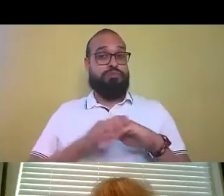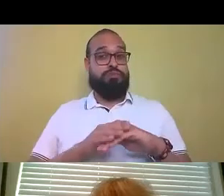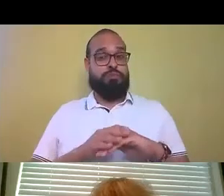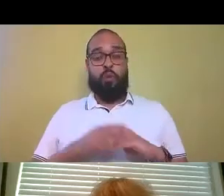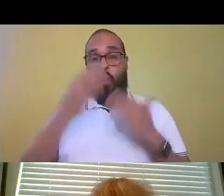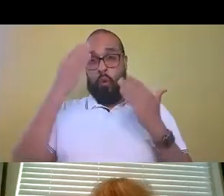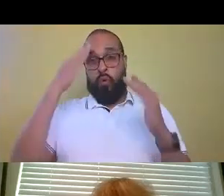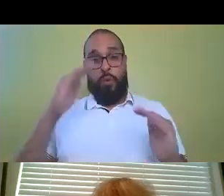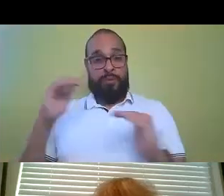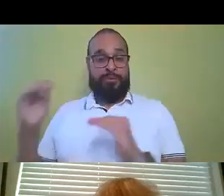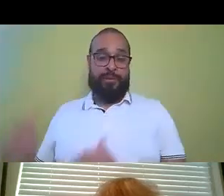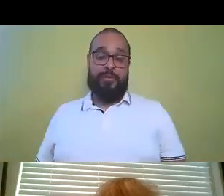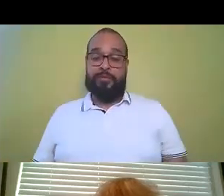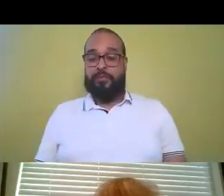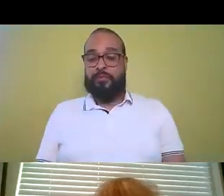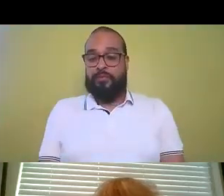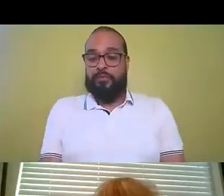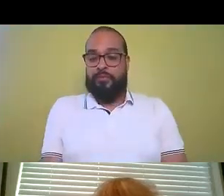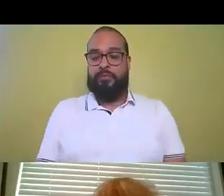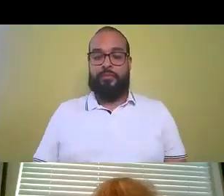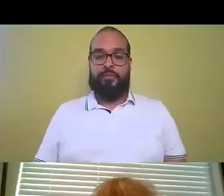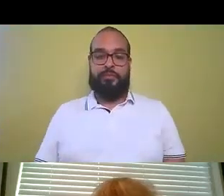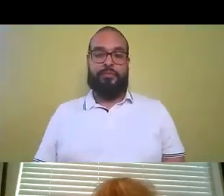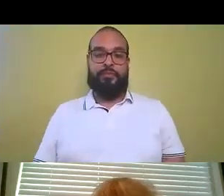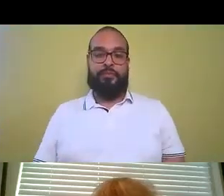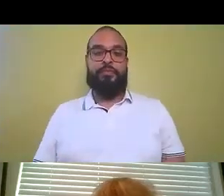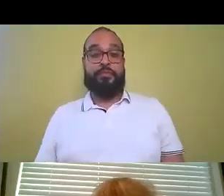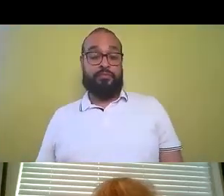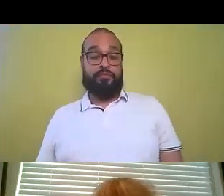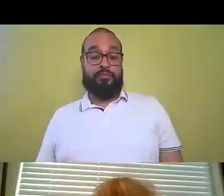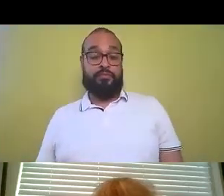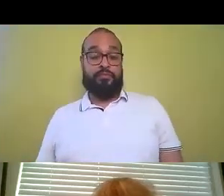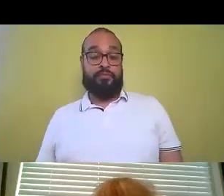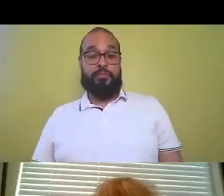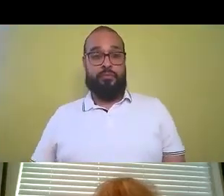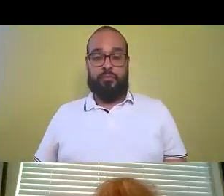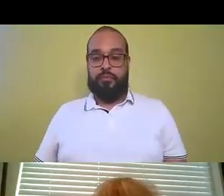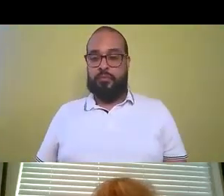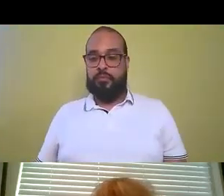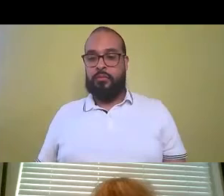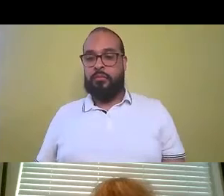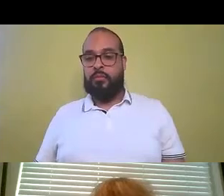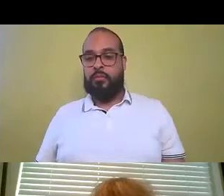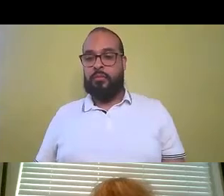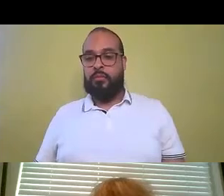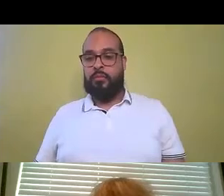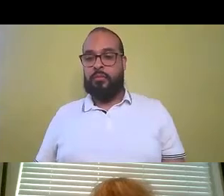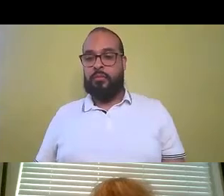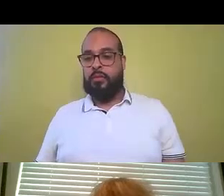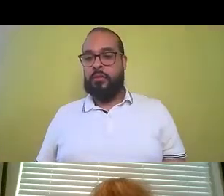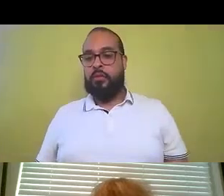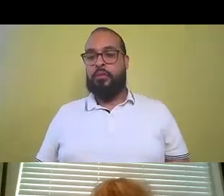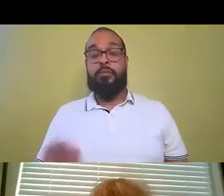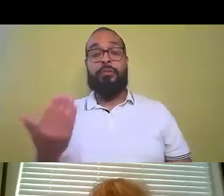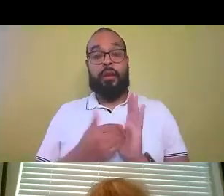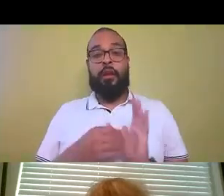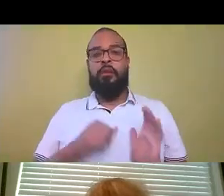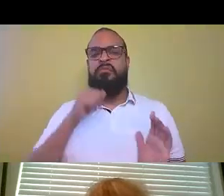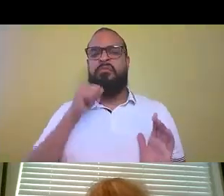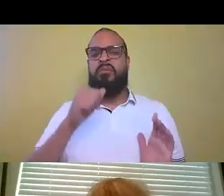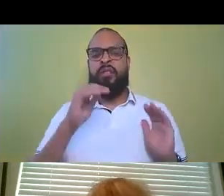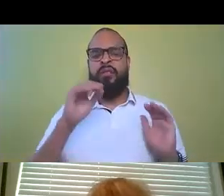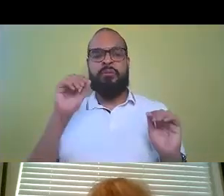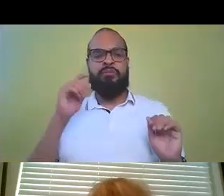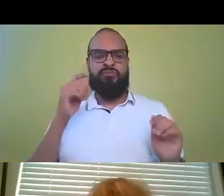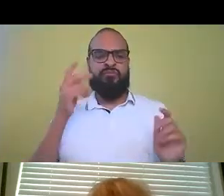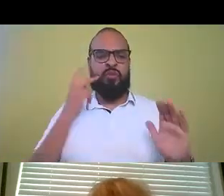expect. So that's the unfamiliar, and then the unpredictable. So, and